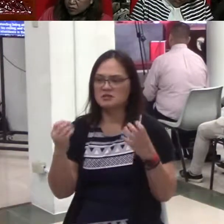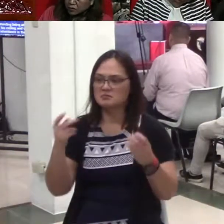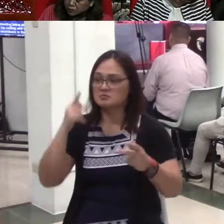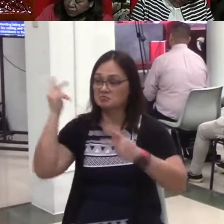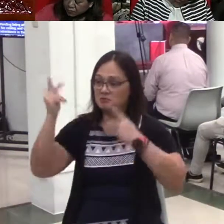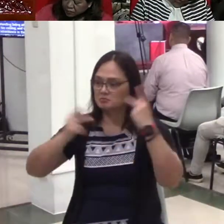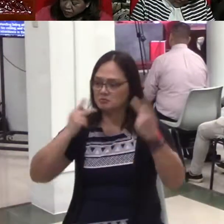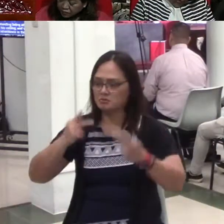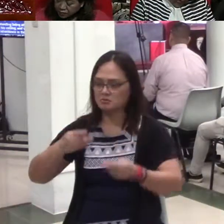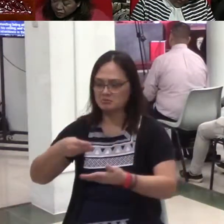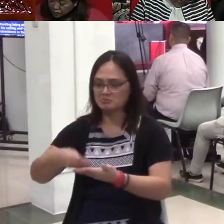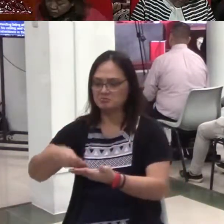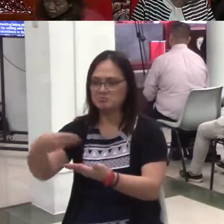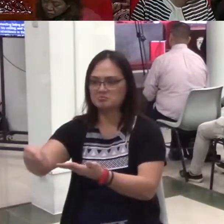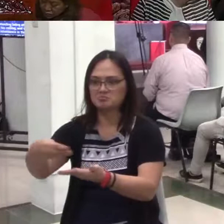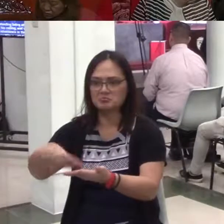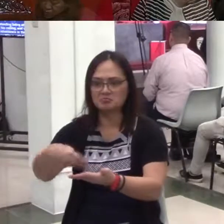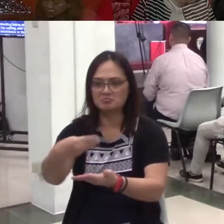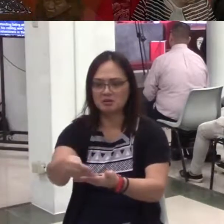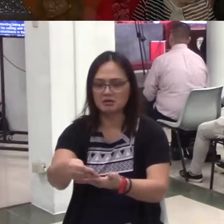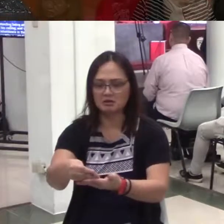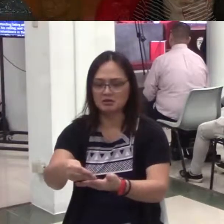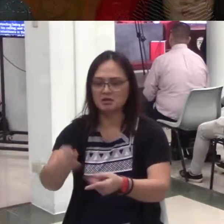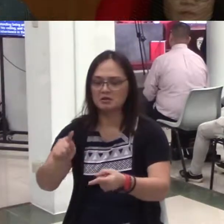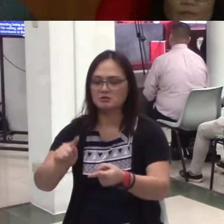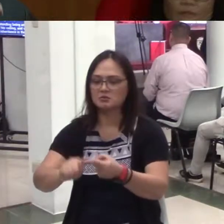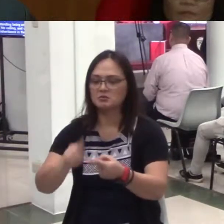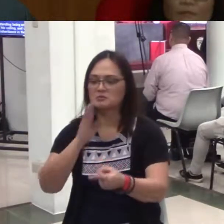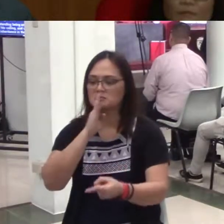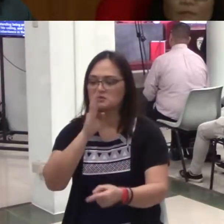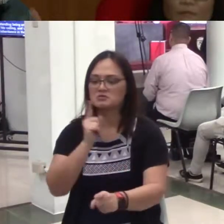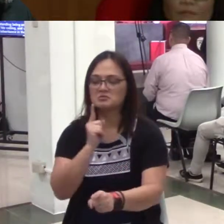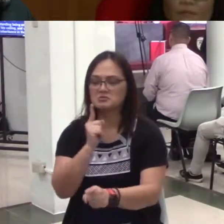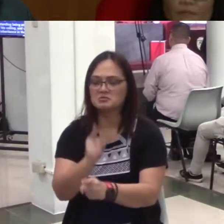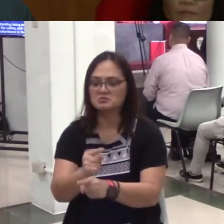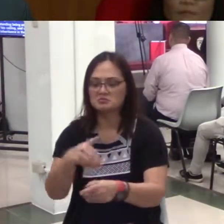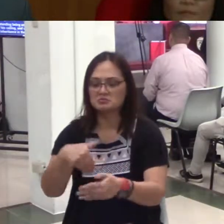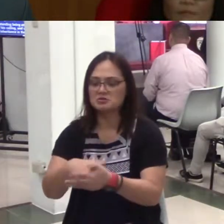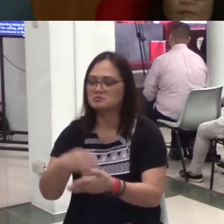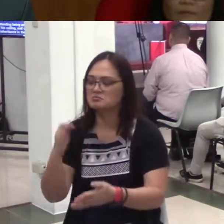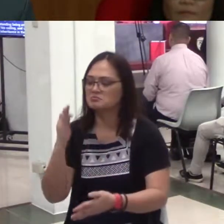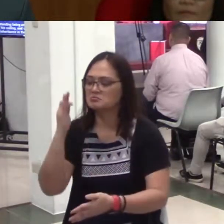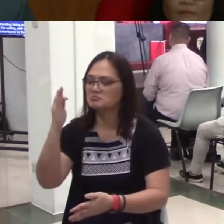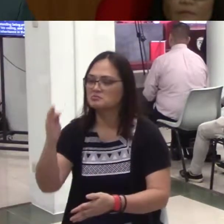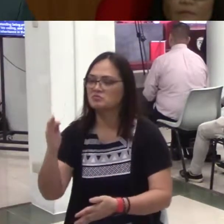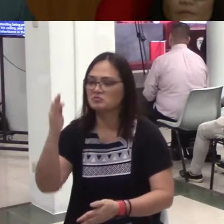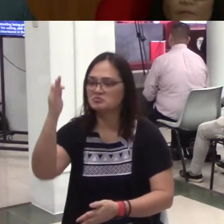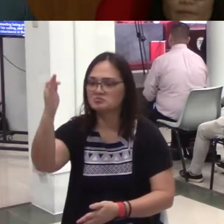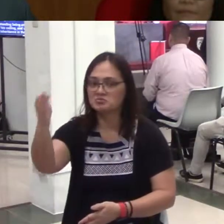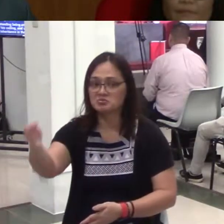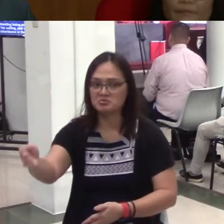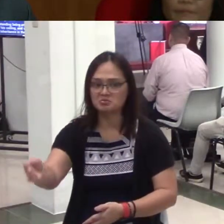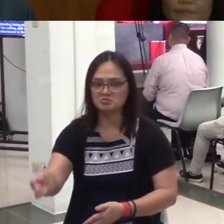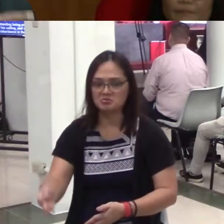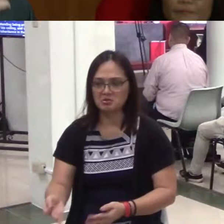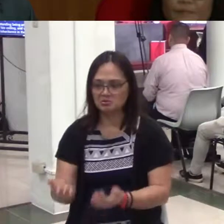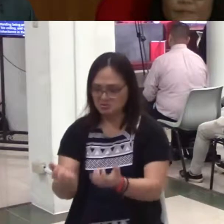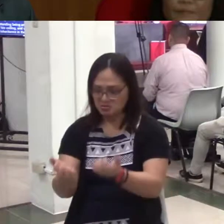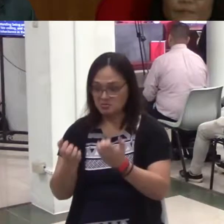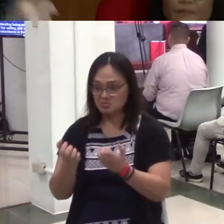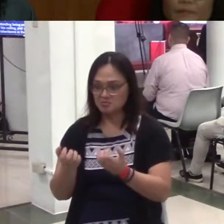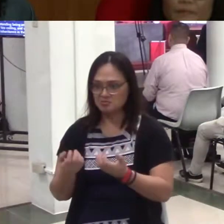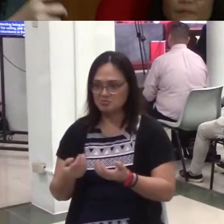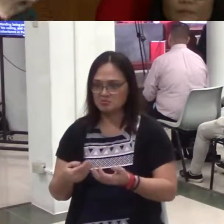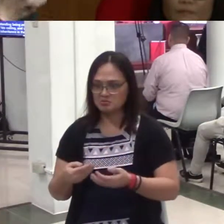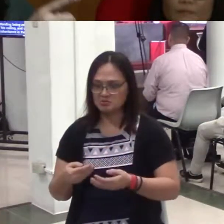Did you know that? ang tao magbabayad at willing mag-invest to